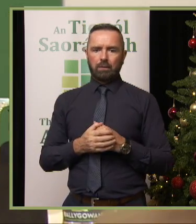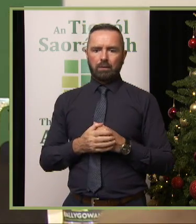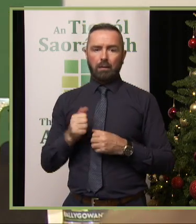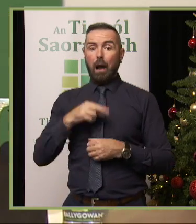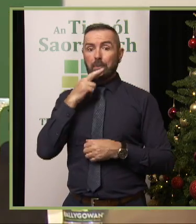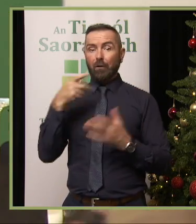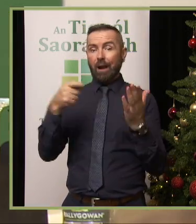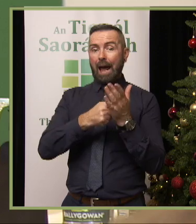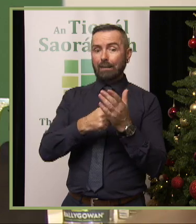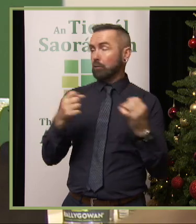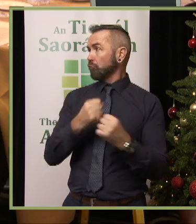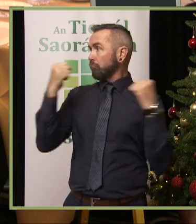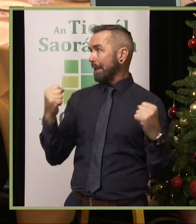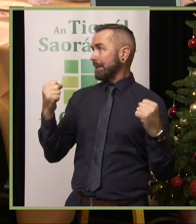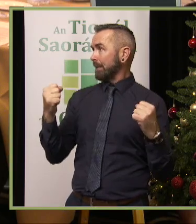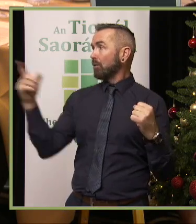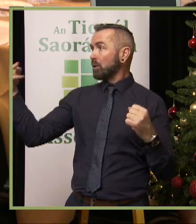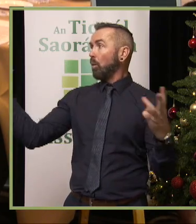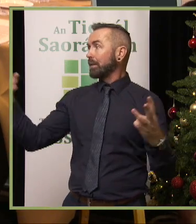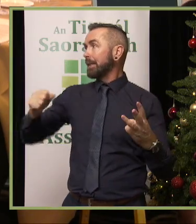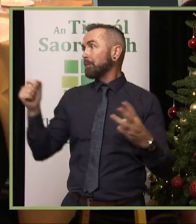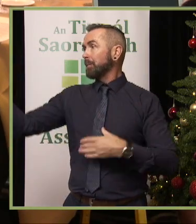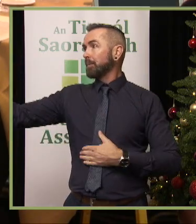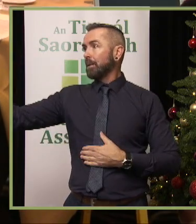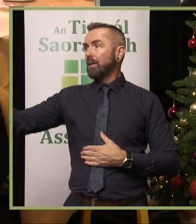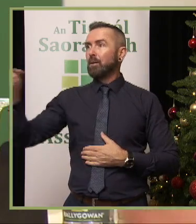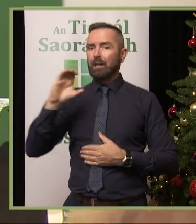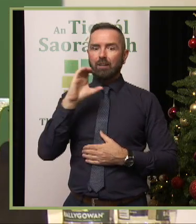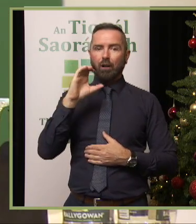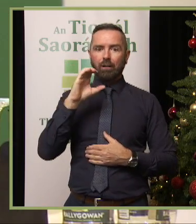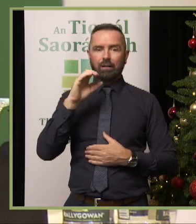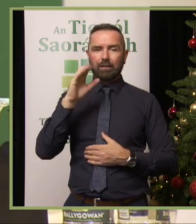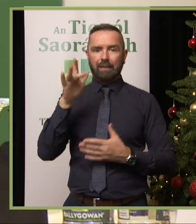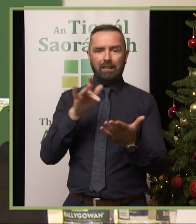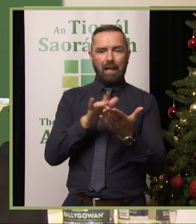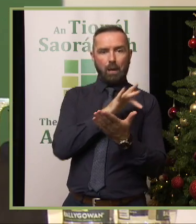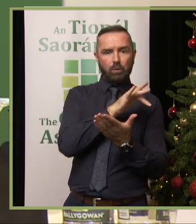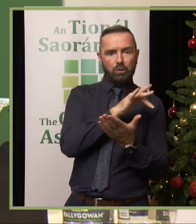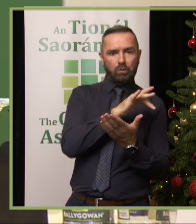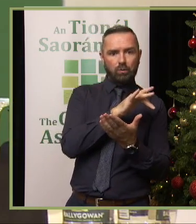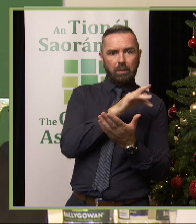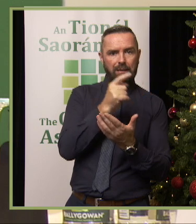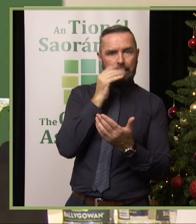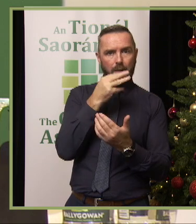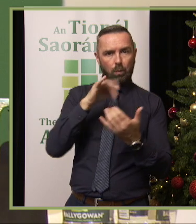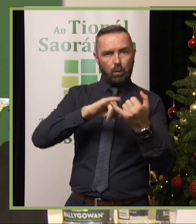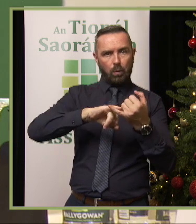the drastic. Yeah. I would. Okay, Cathal, can you take that out, and then we'll just take a vote on the drastically part, I think.